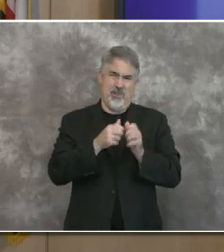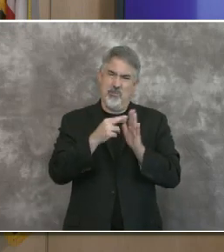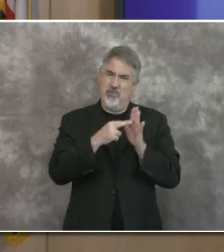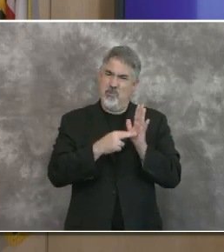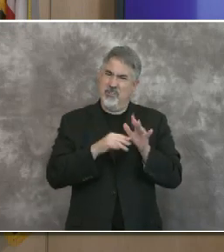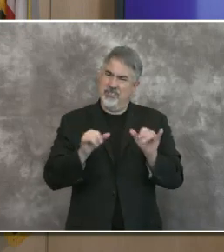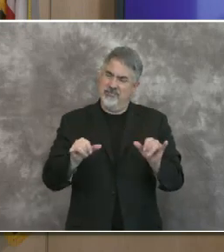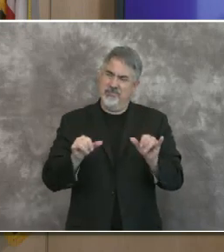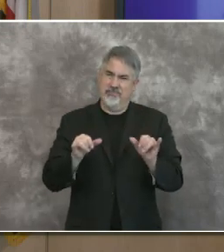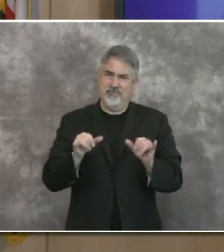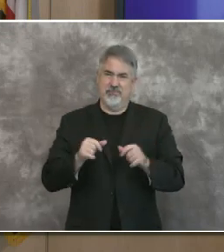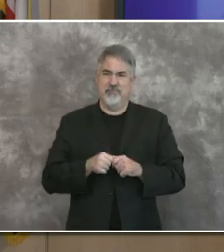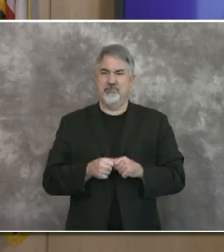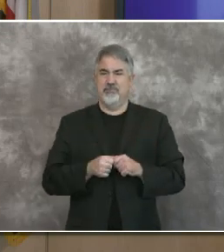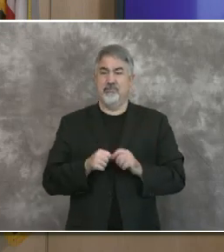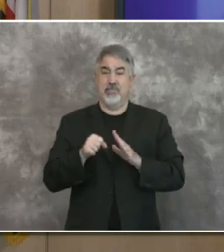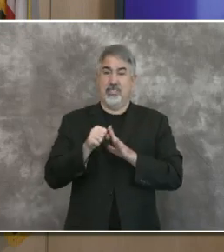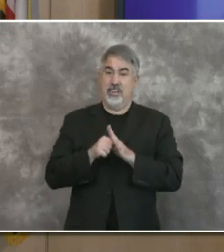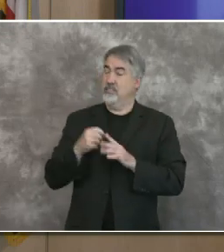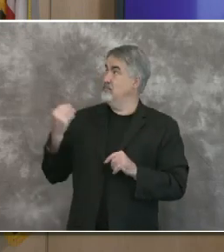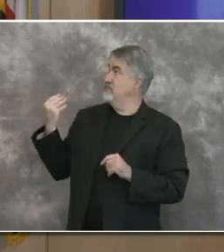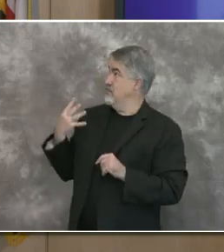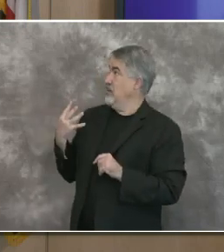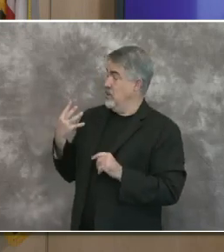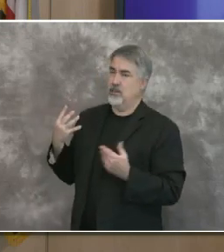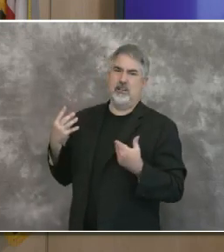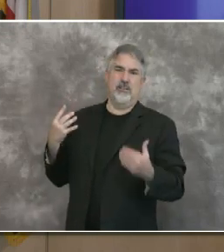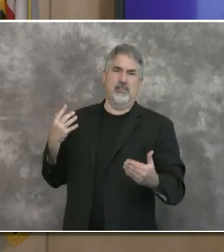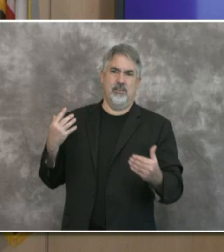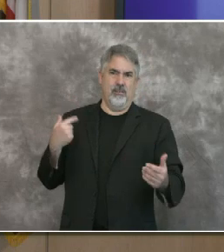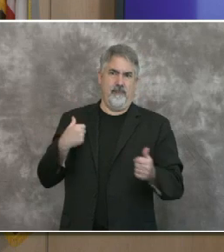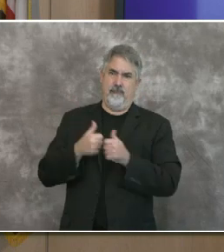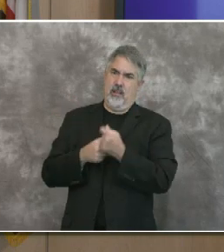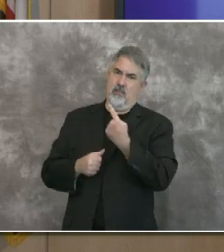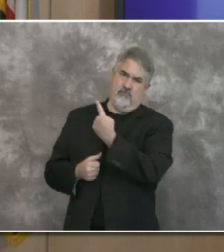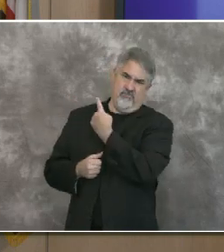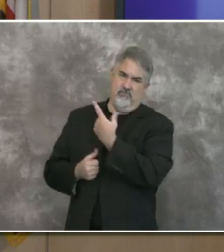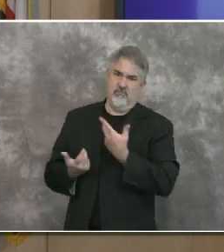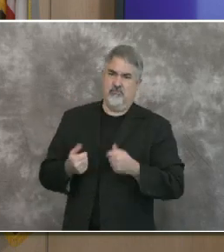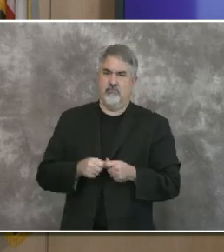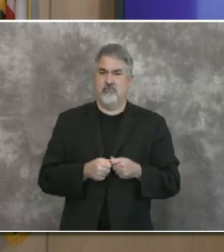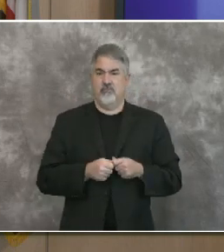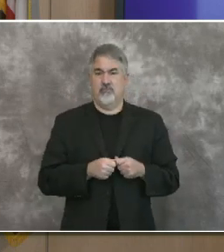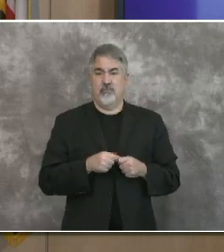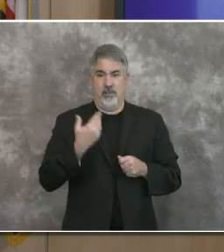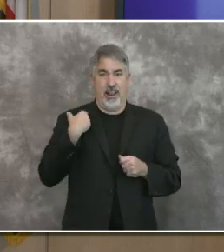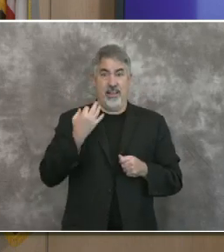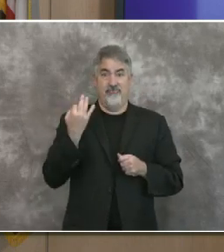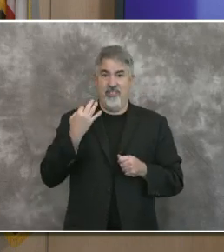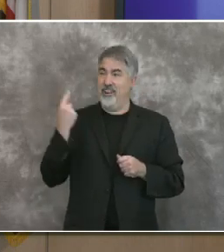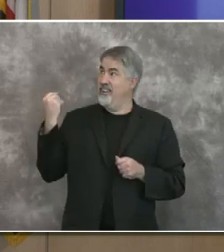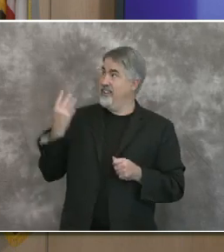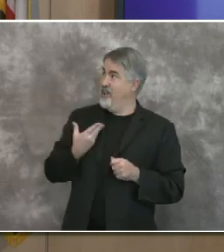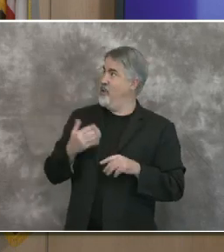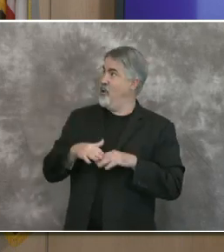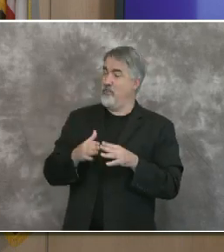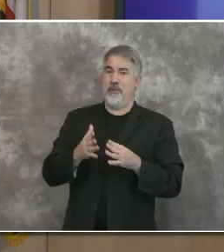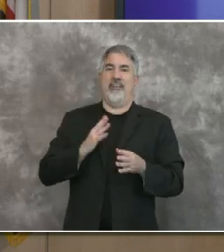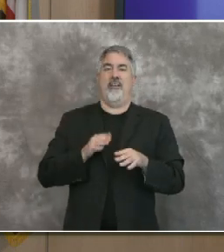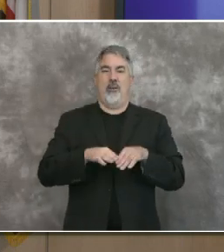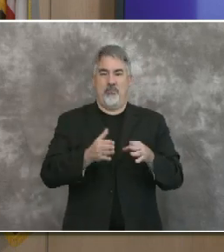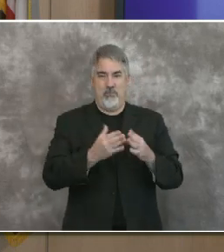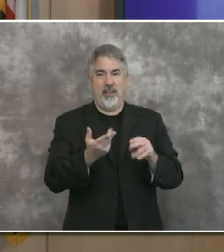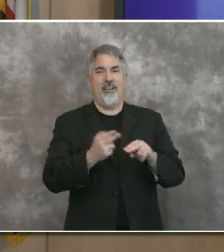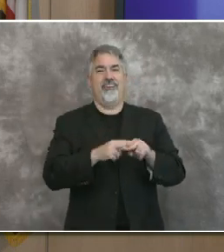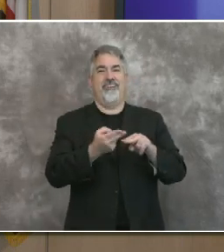further guidance from the state. We saw the movement Friday on a pretty significant opening of businesses. We saw an additional step forward today with additional